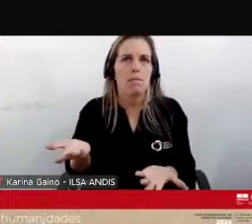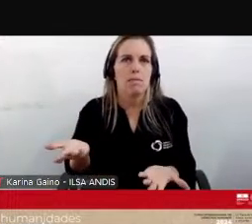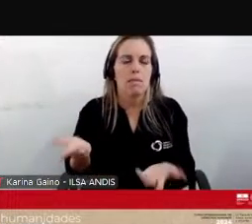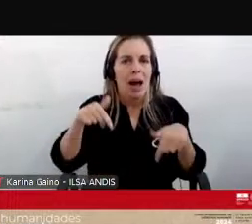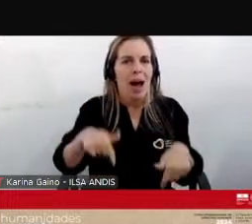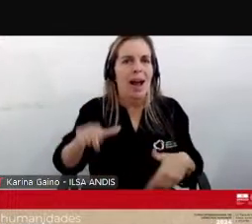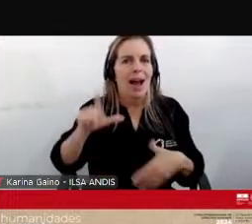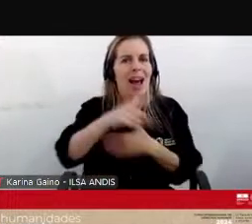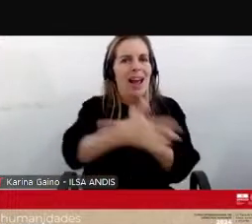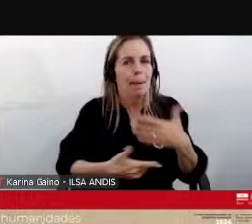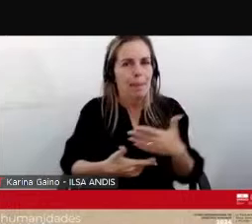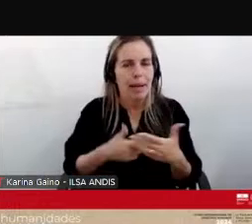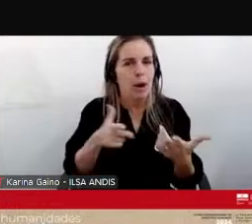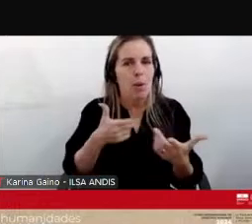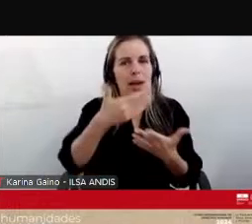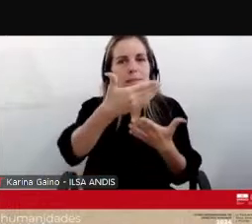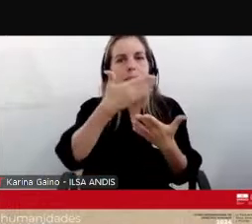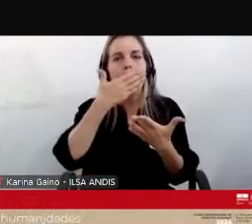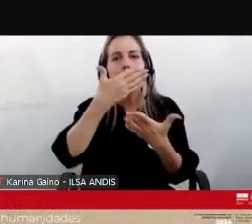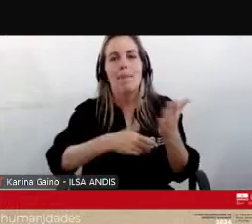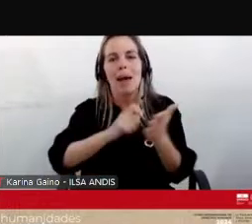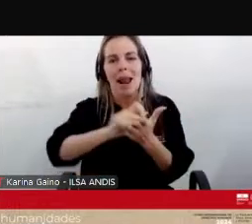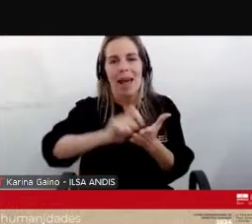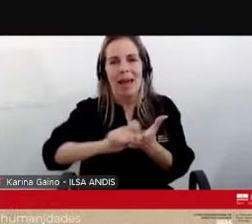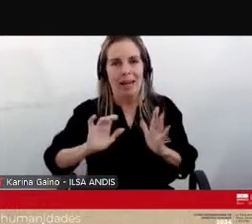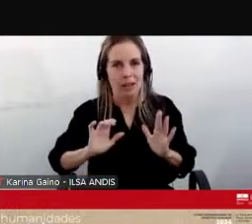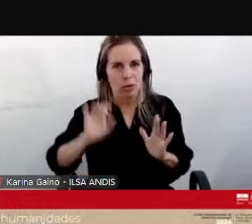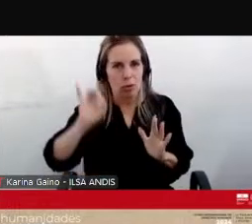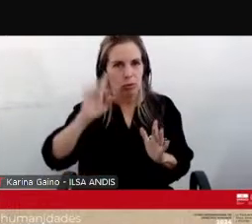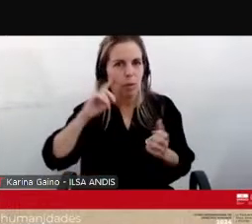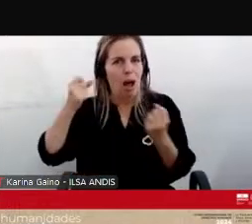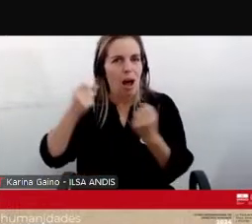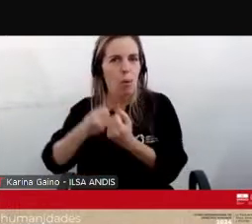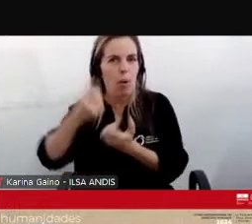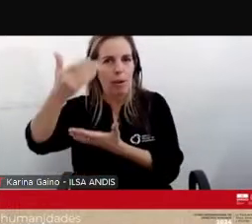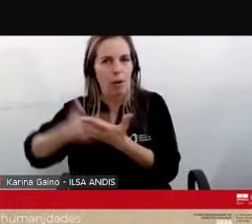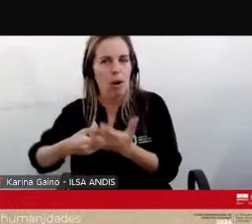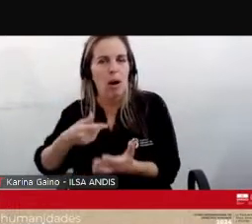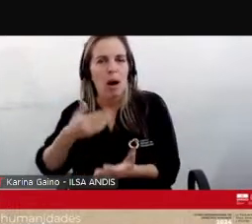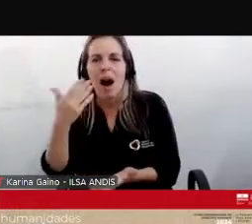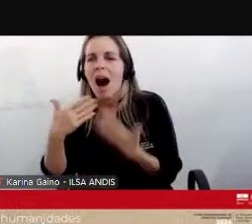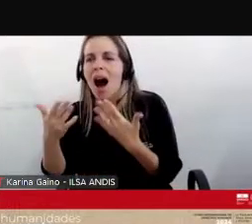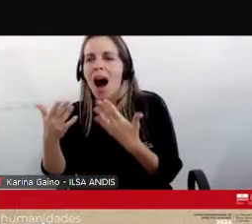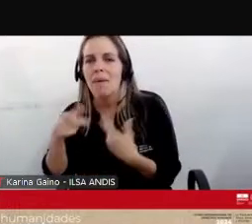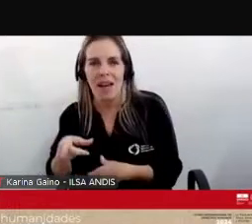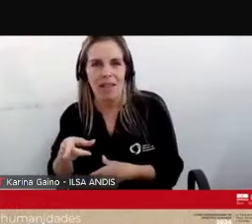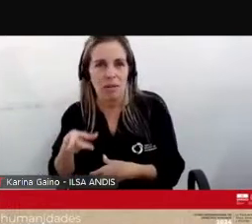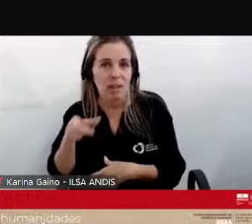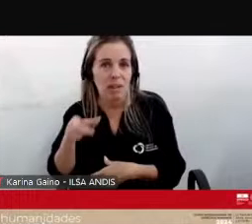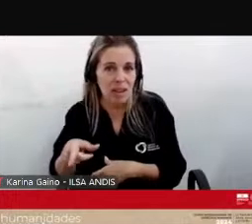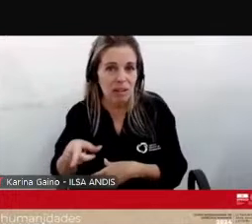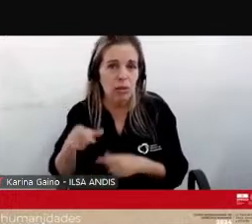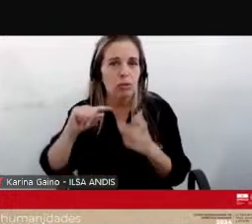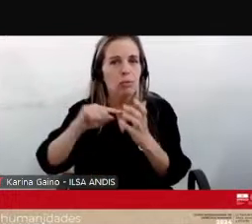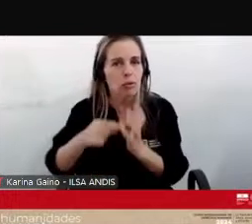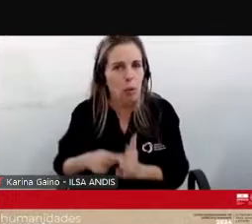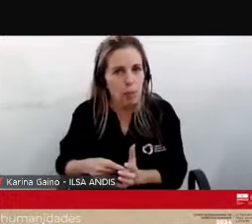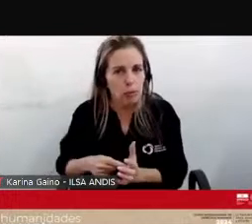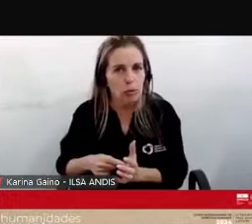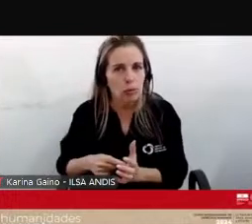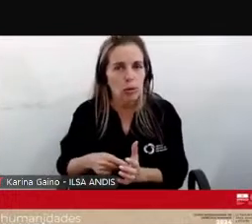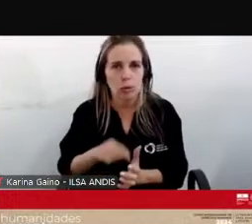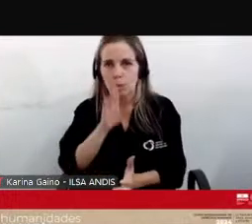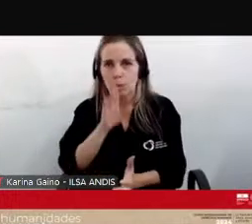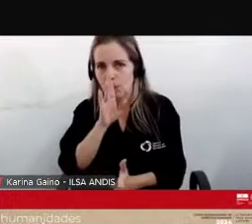the conditions of work. Sometimes we ask workers, do you have a contract? They say yes. Is a written contract? No. Is a verbal contract? Yes. So they